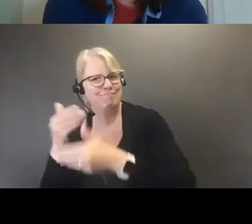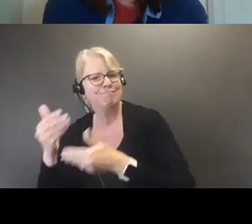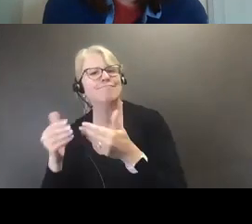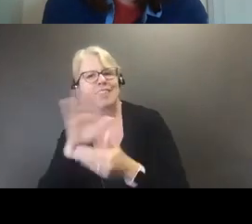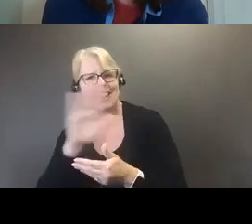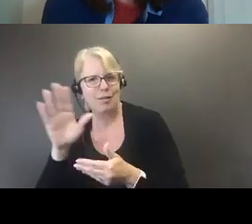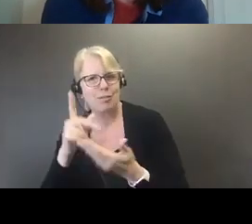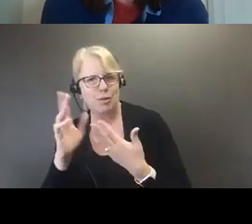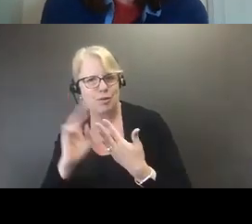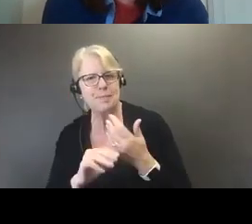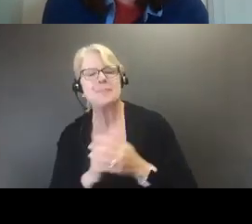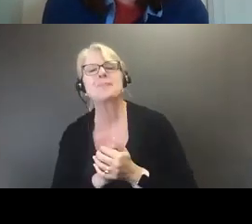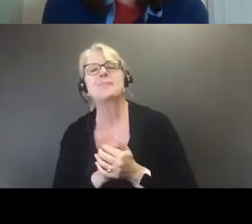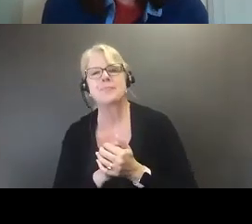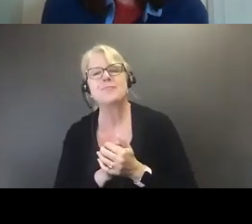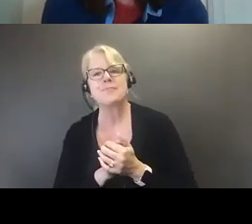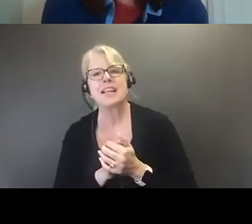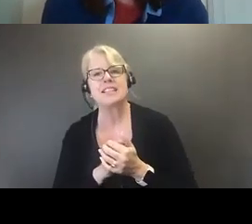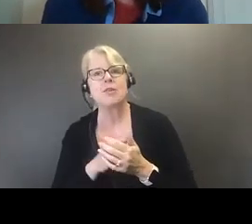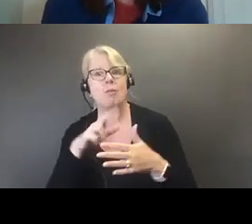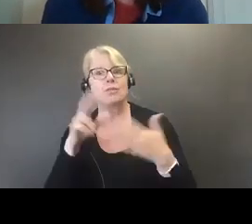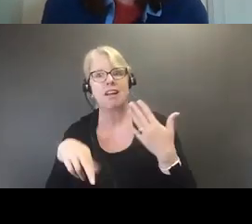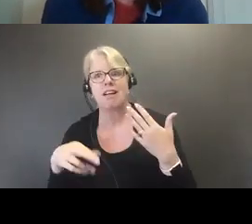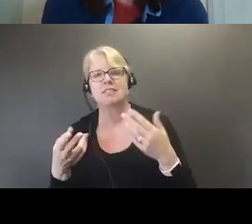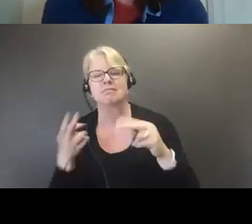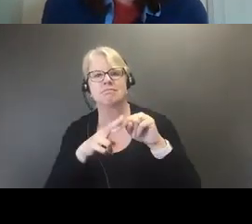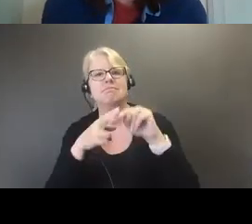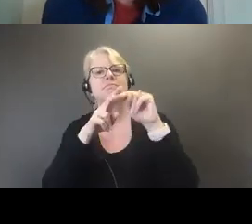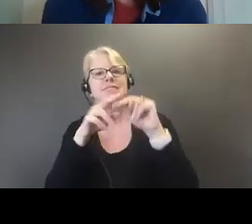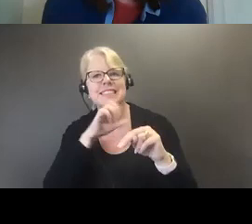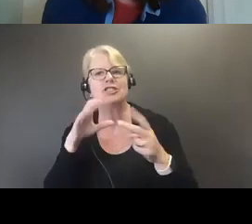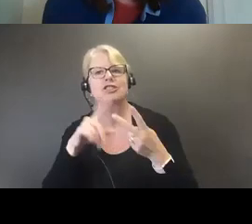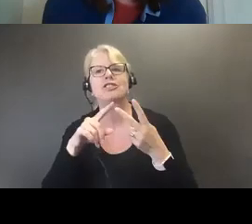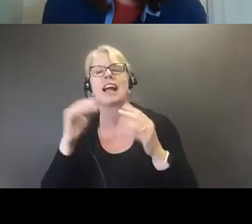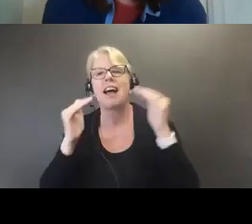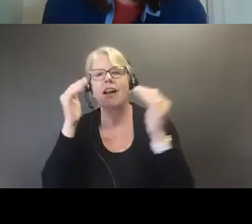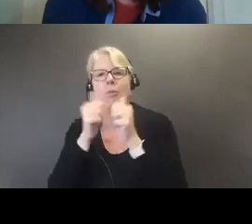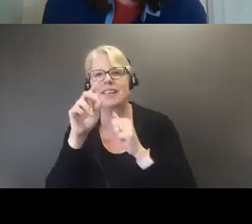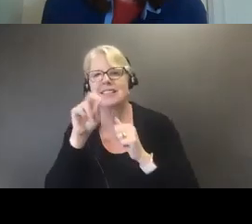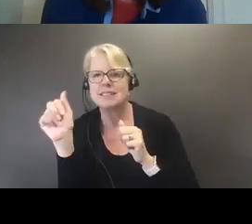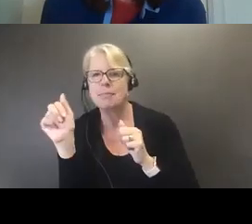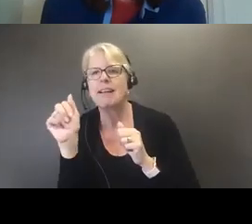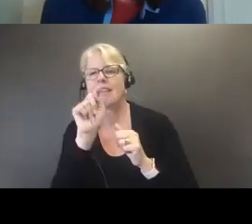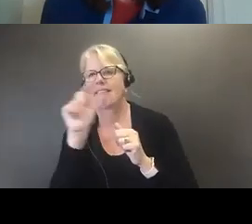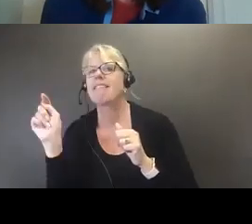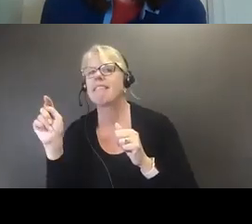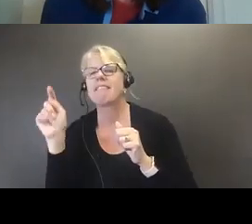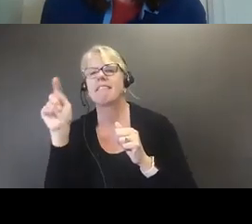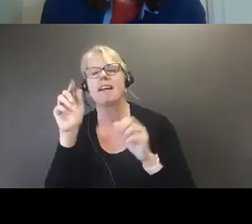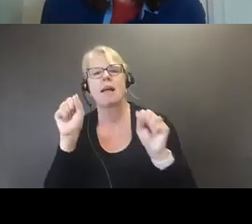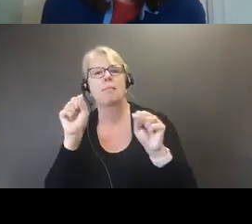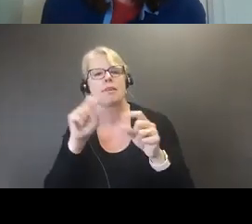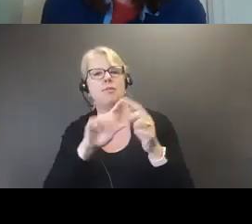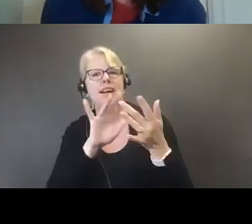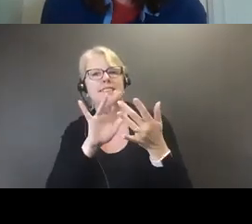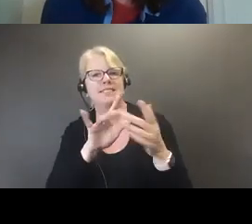programs. And as a result, more and more seniors and adults with disabilities across Ontario became able to access